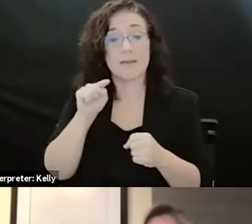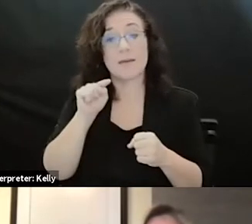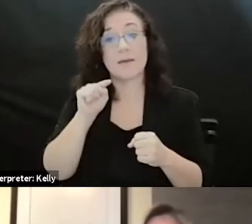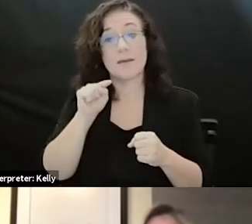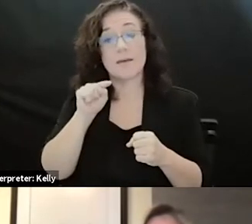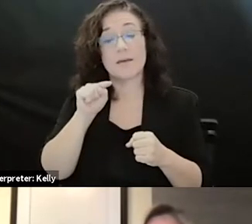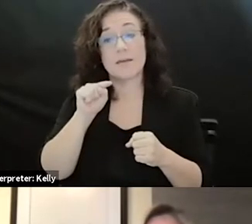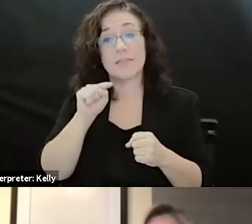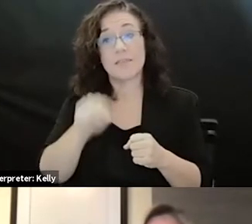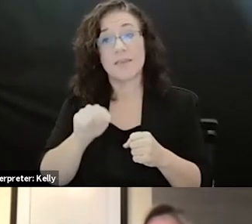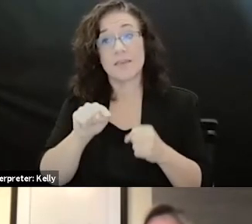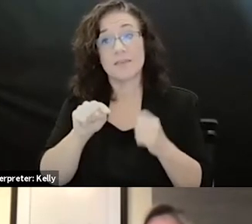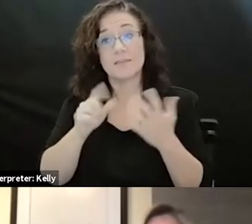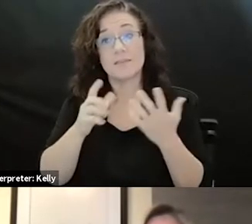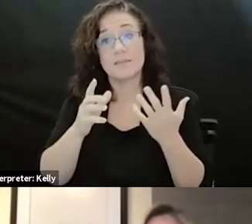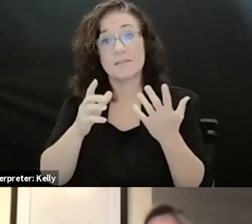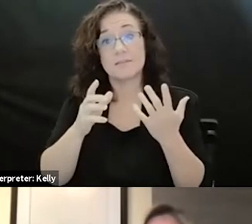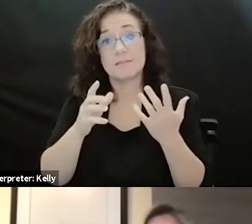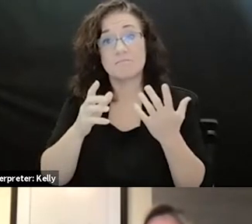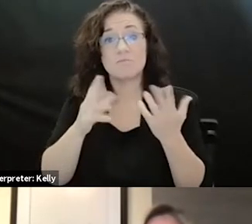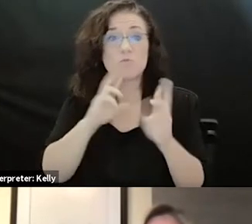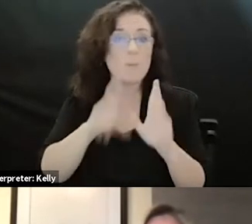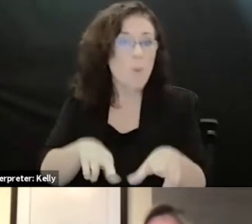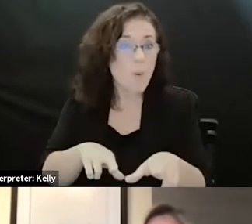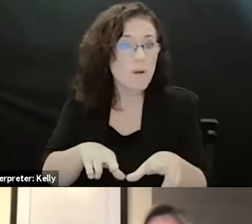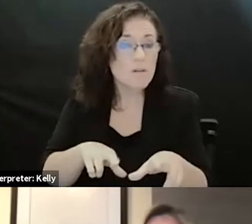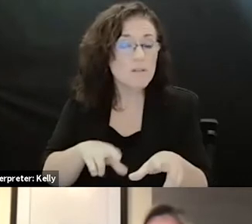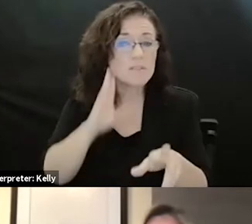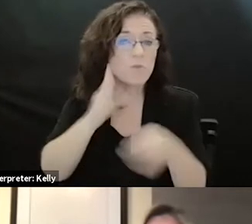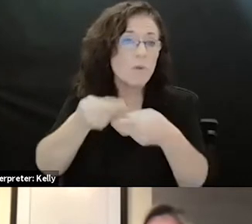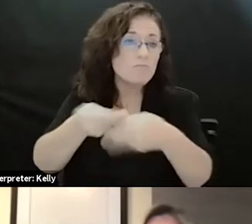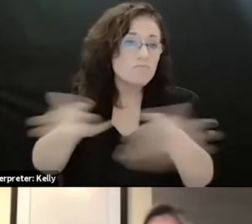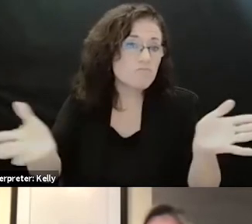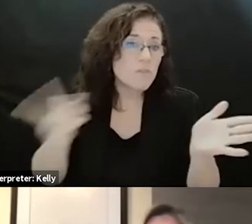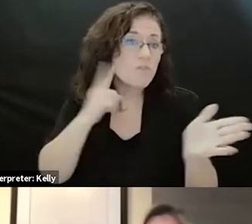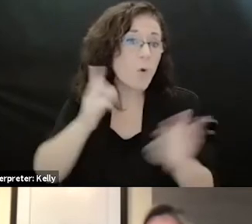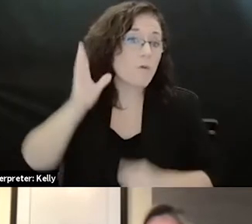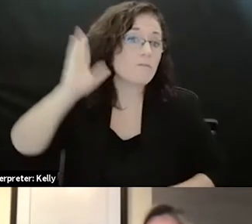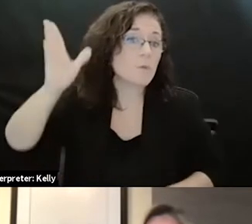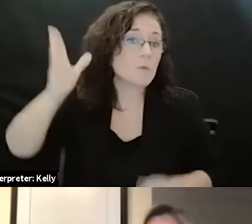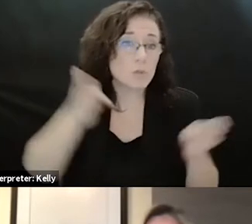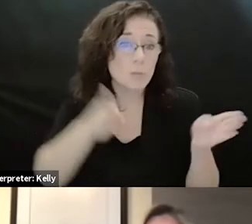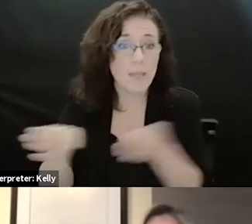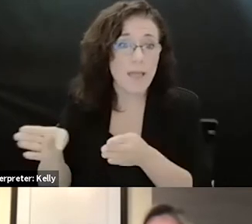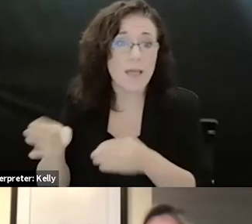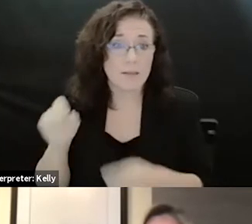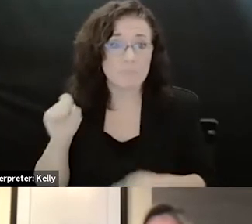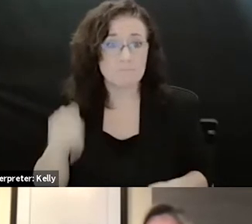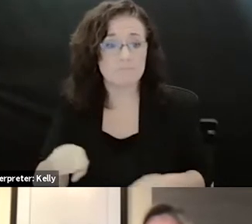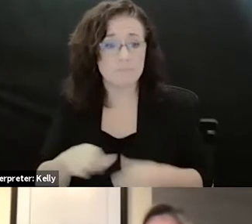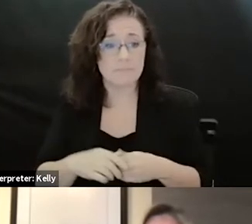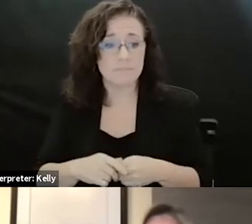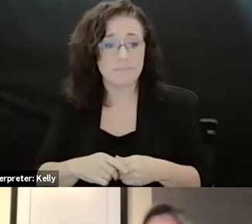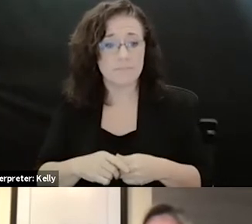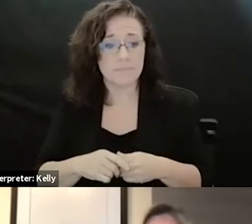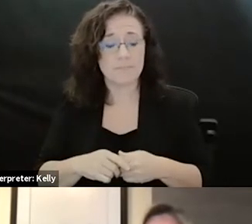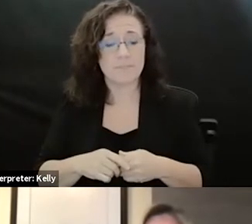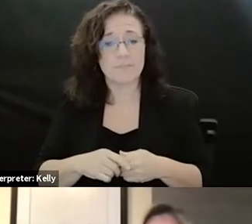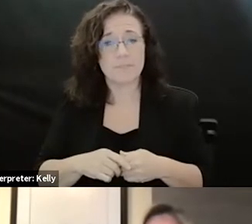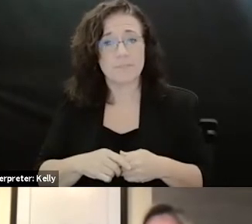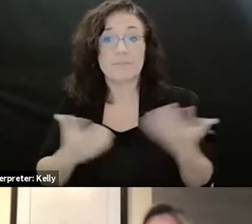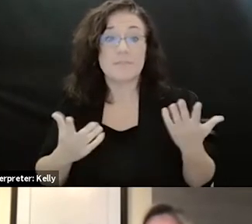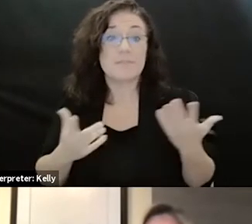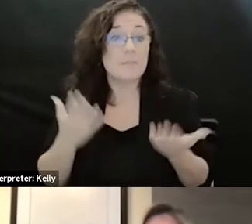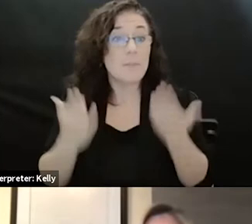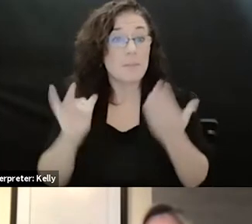planning and our action plans in the next six to nine months so that you guys can get a really great picture of what that